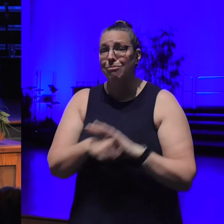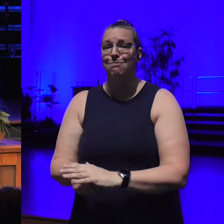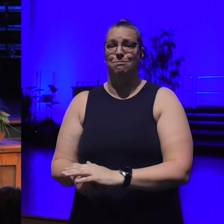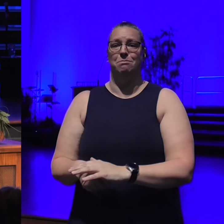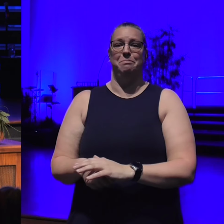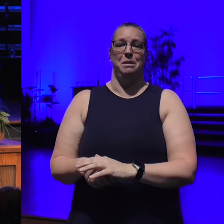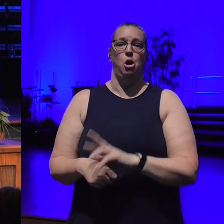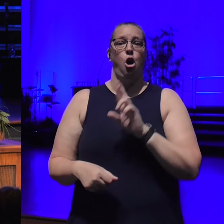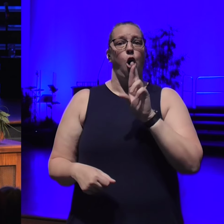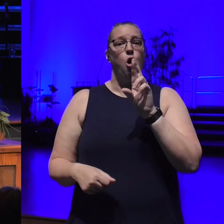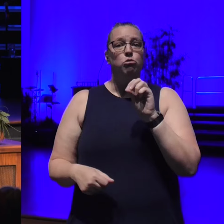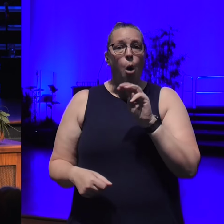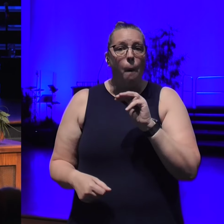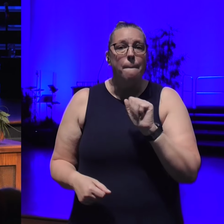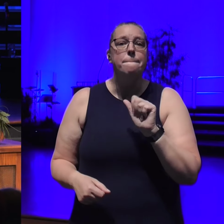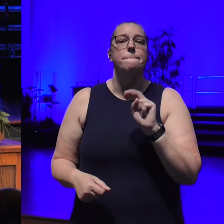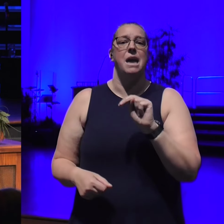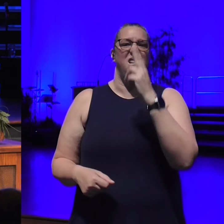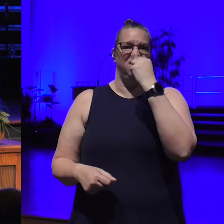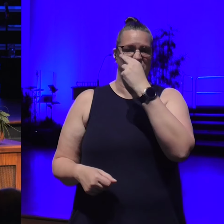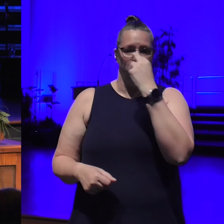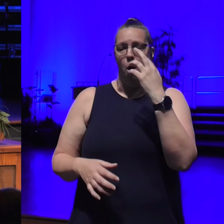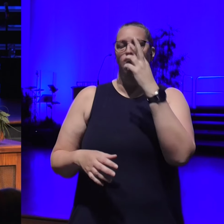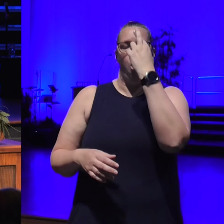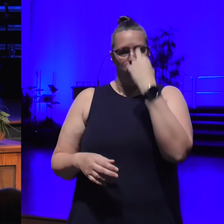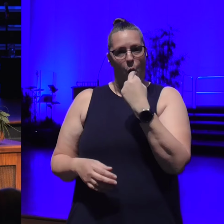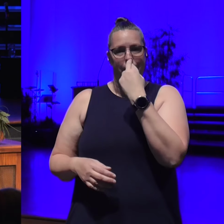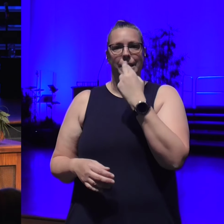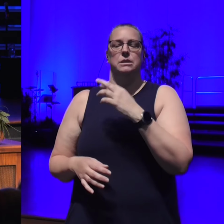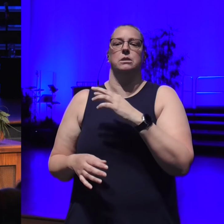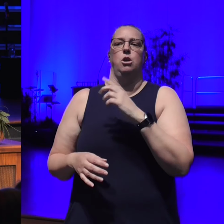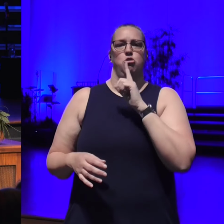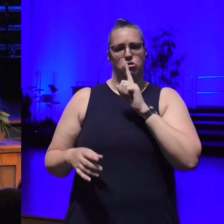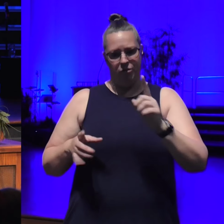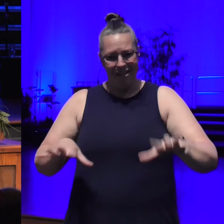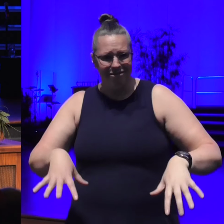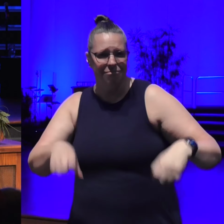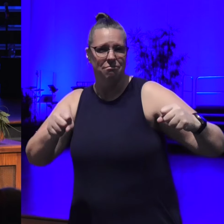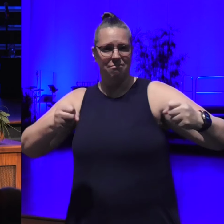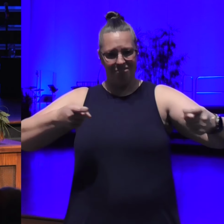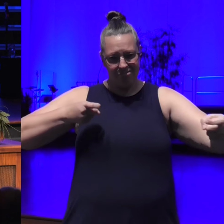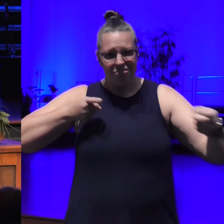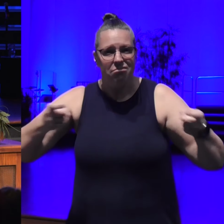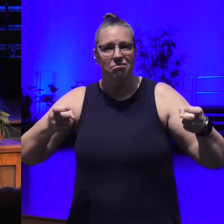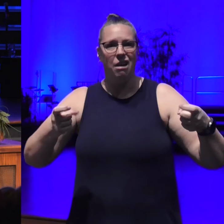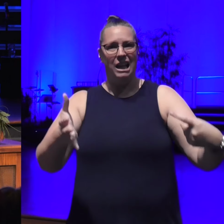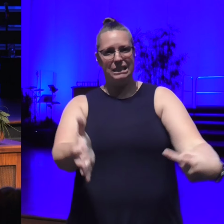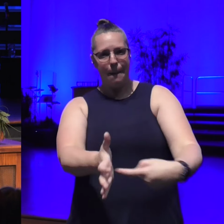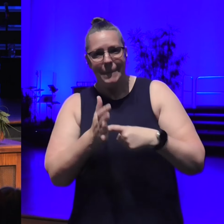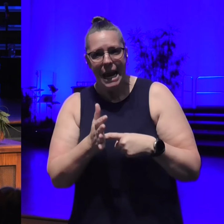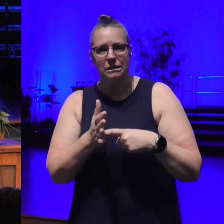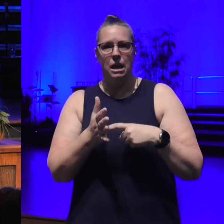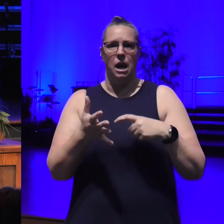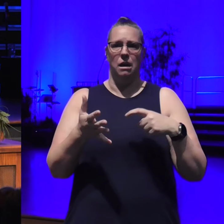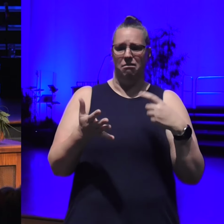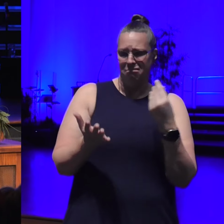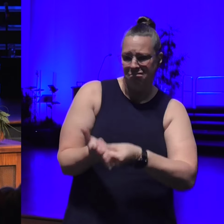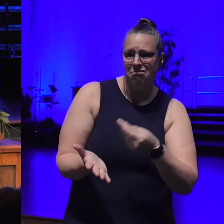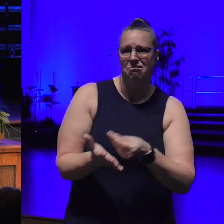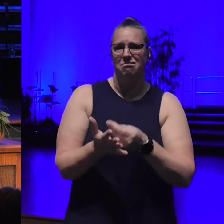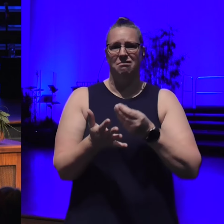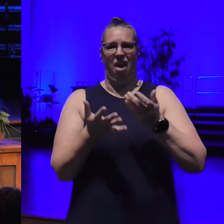The Romans were often being violent, were being very controlling, were demanding lots of taxes. The Romans